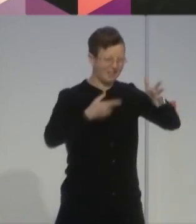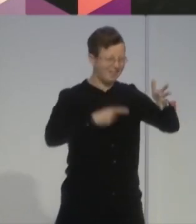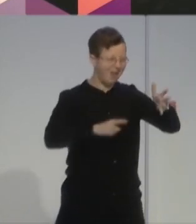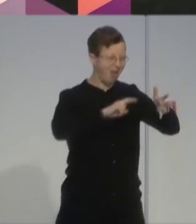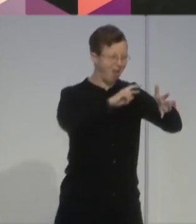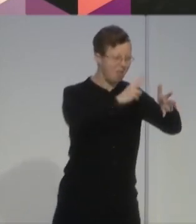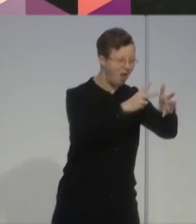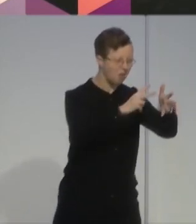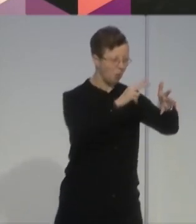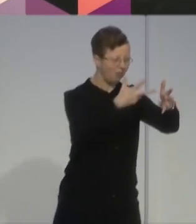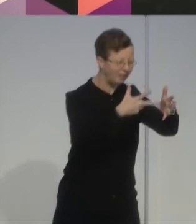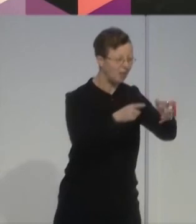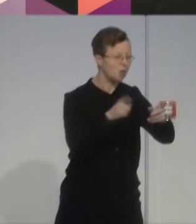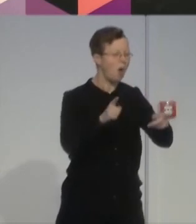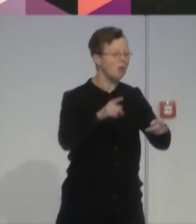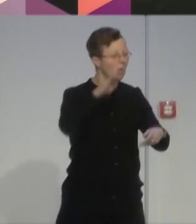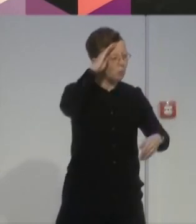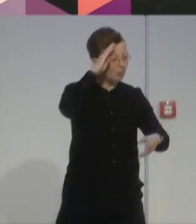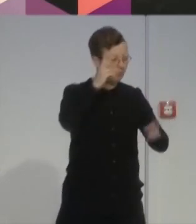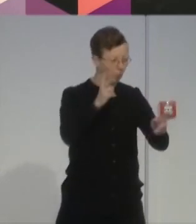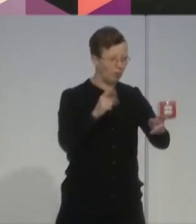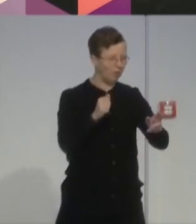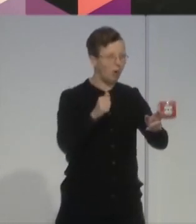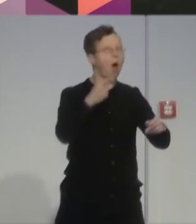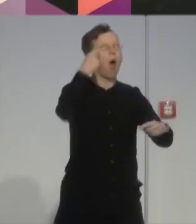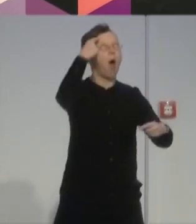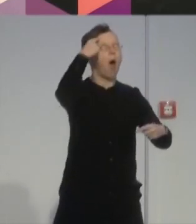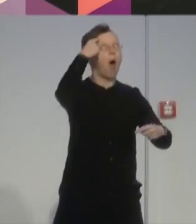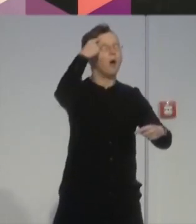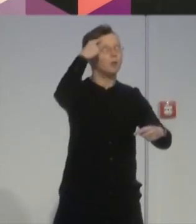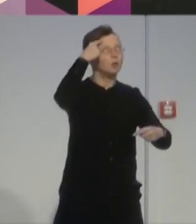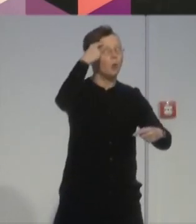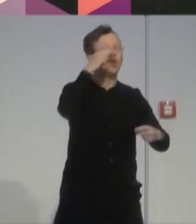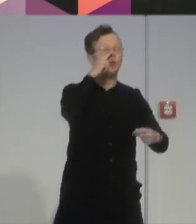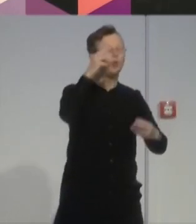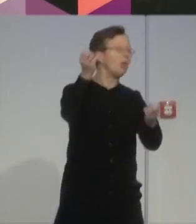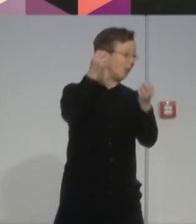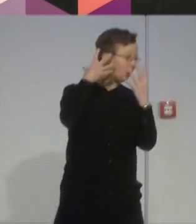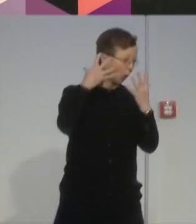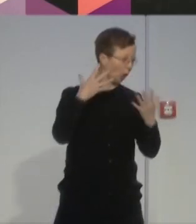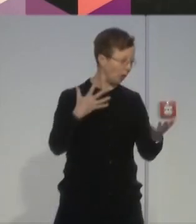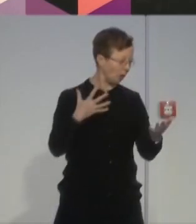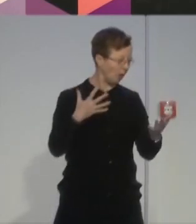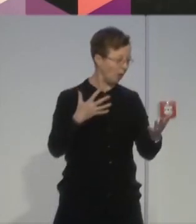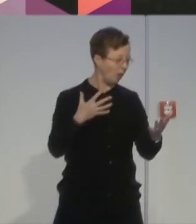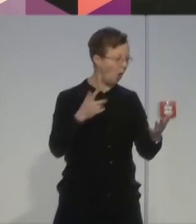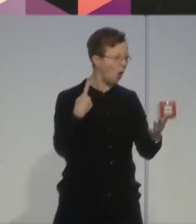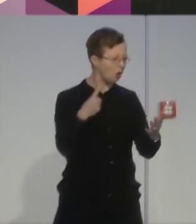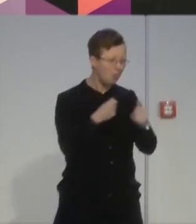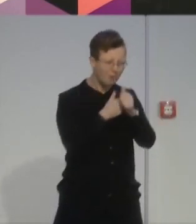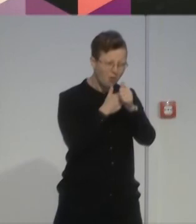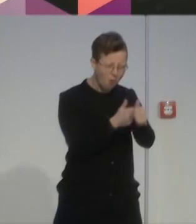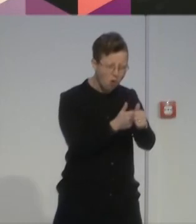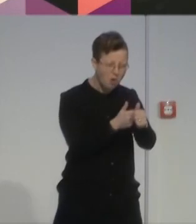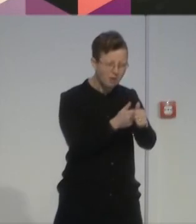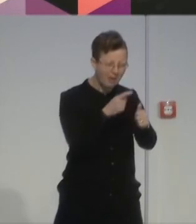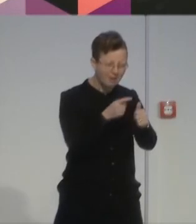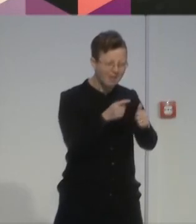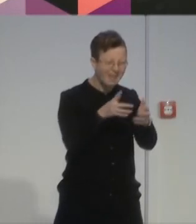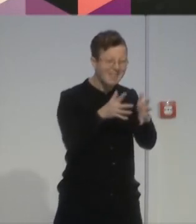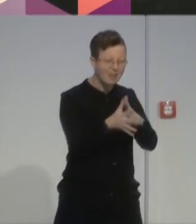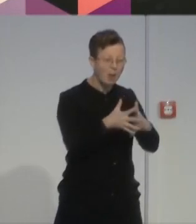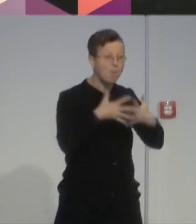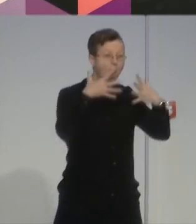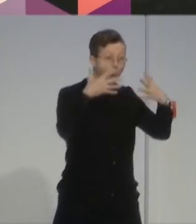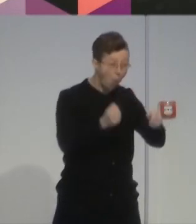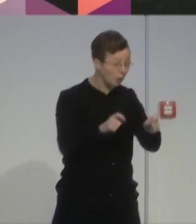a third. So he used it here to make sense of a new impression. So, and when we followed this gesture over years, which